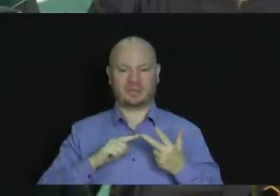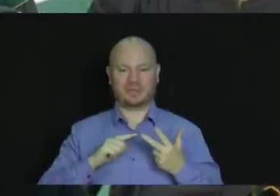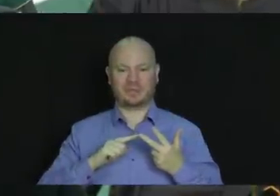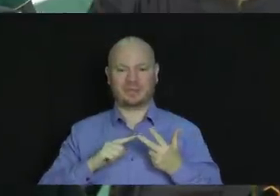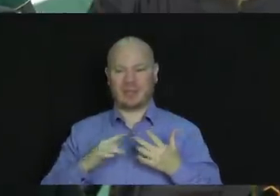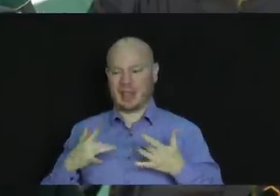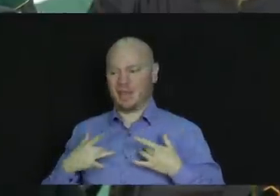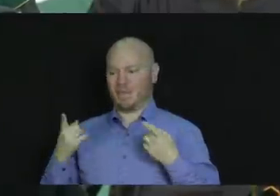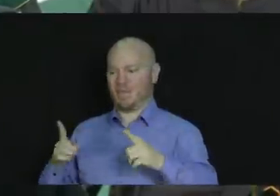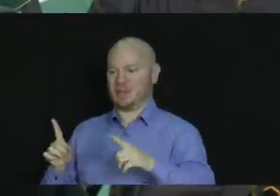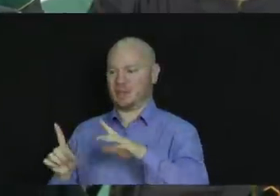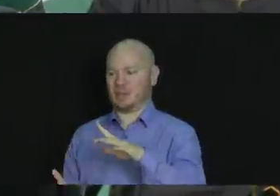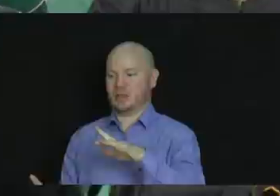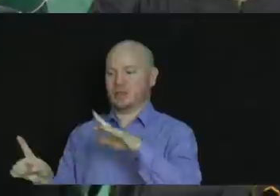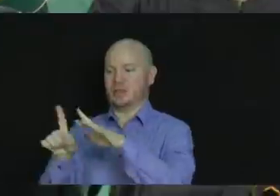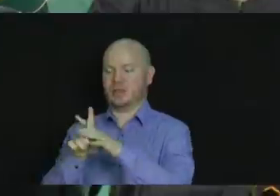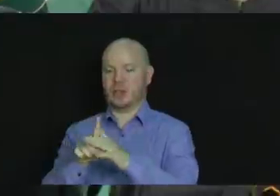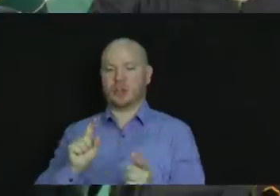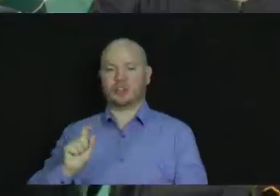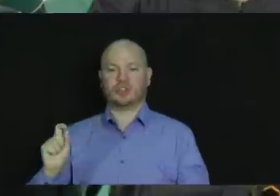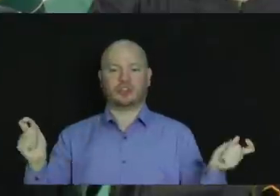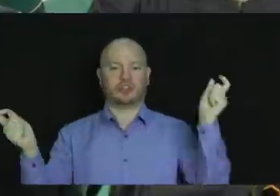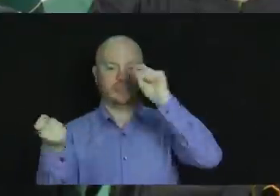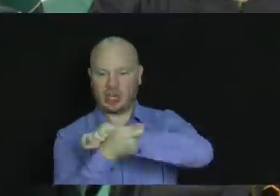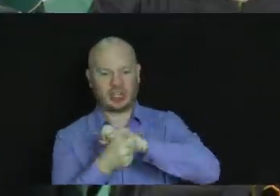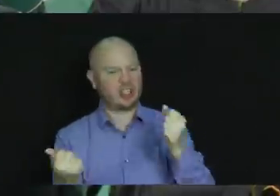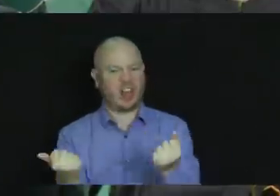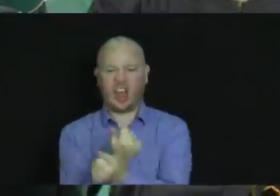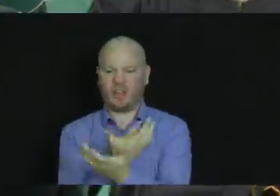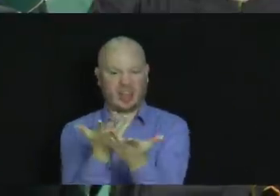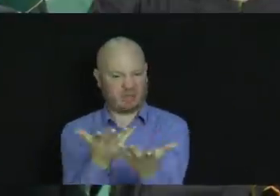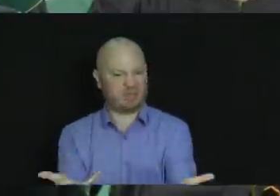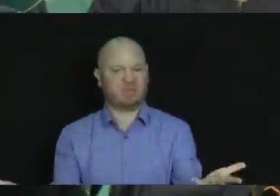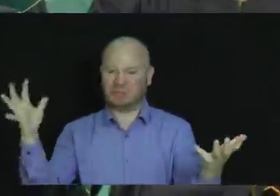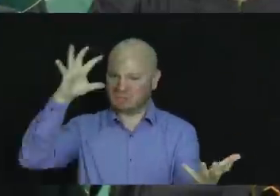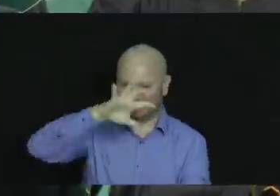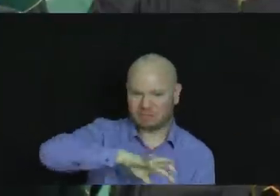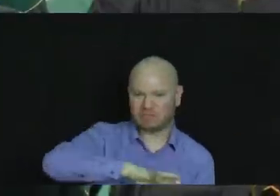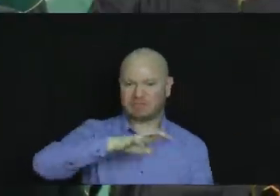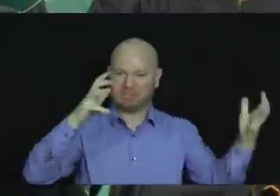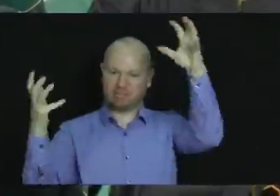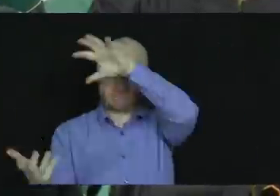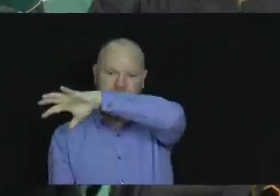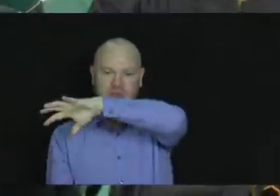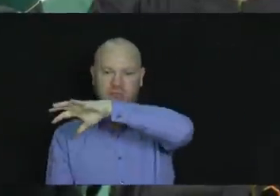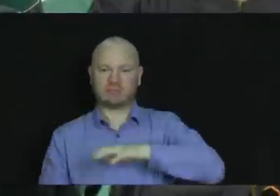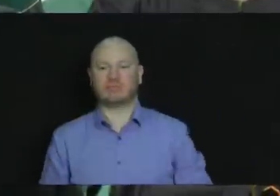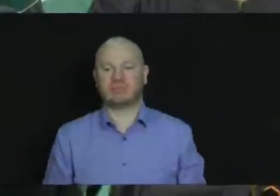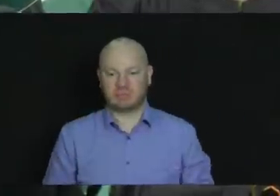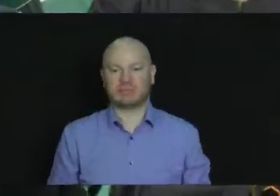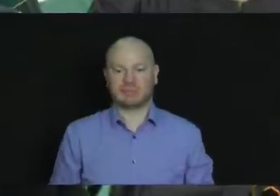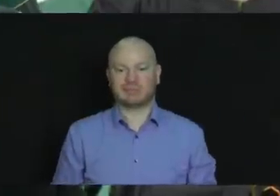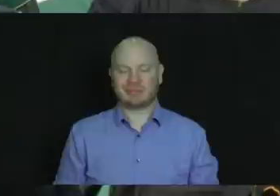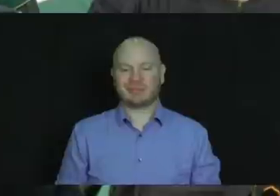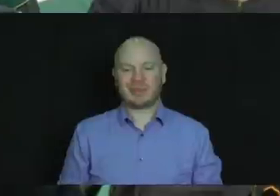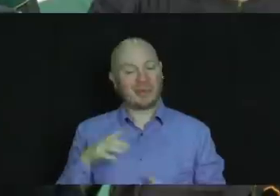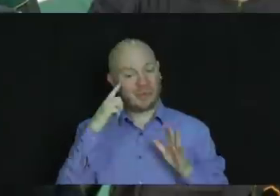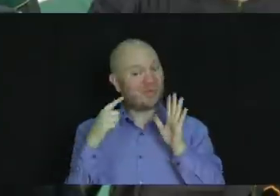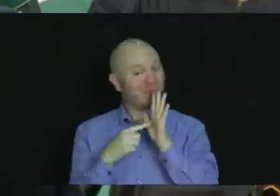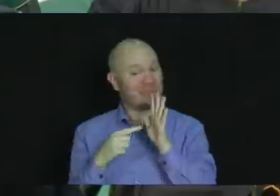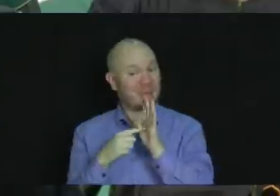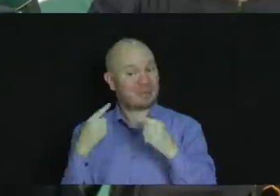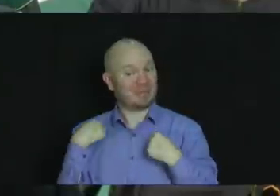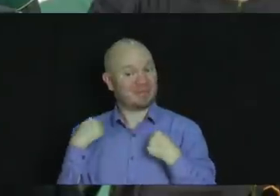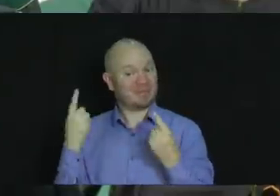events emerge that change everything. This was and has been the impact of the global pandemic on